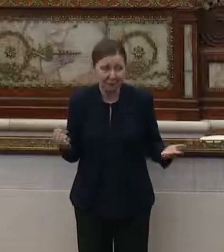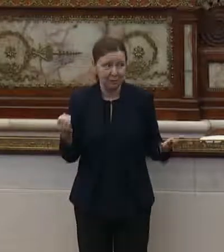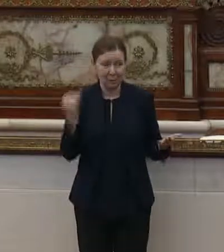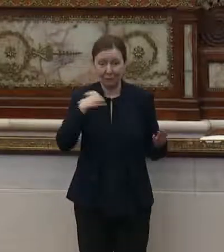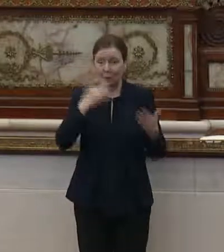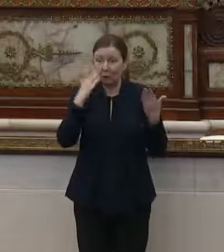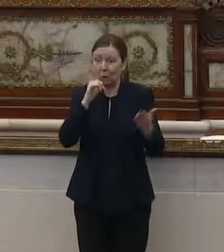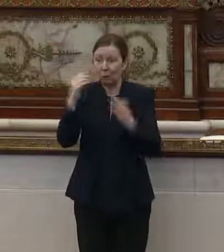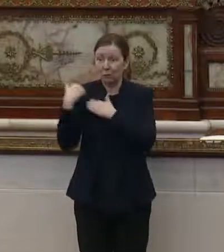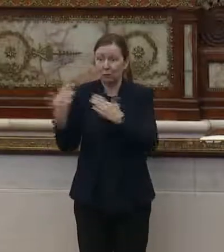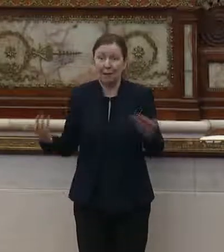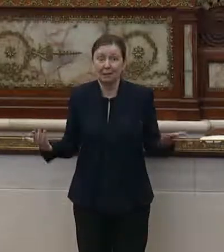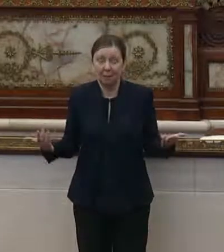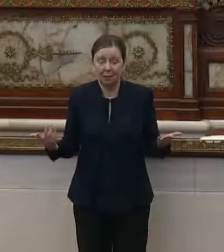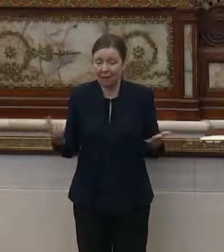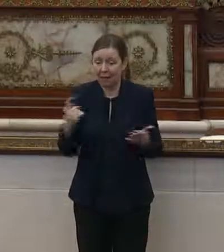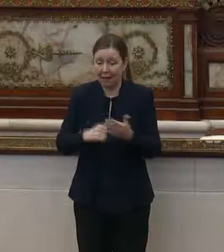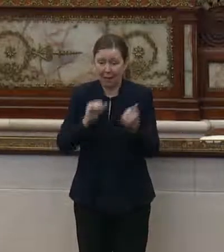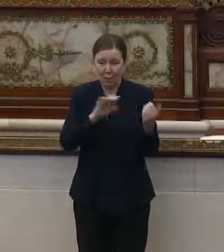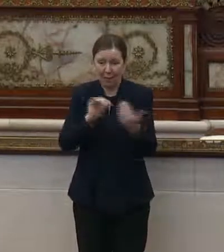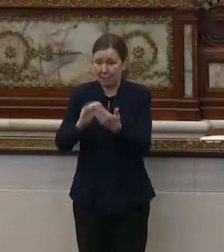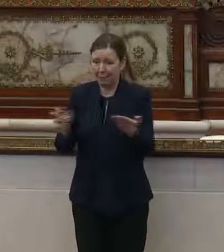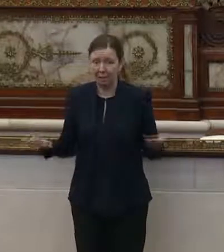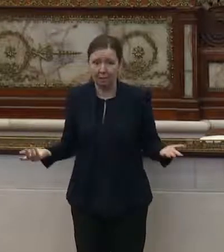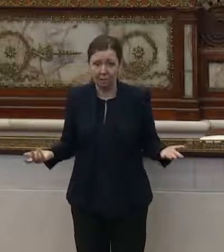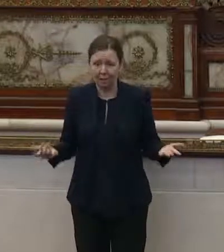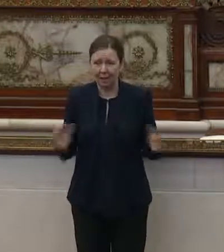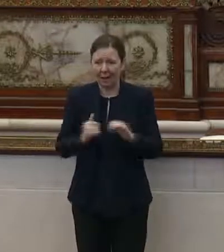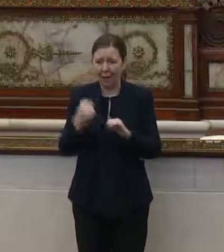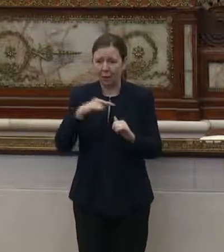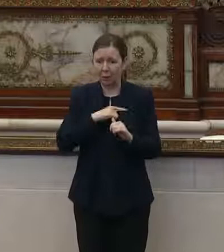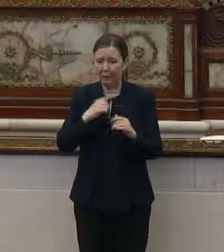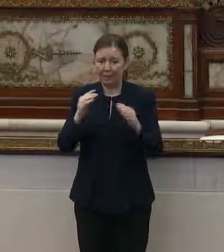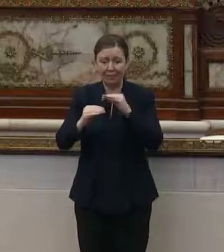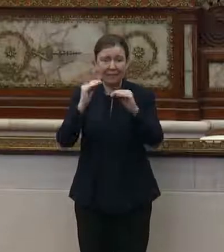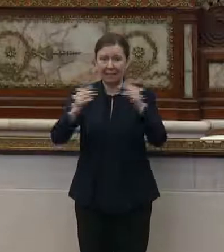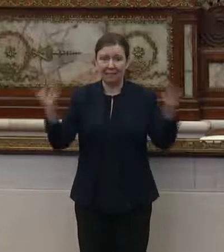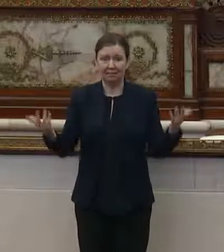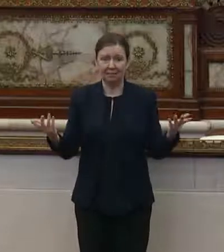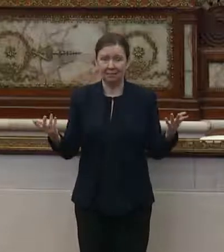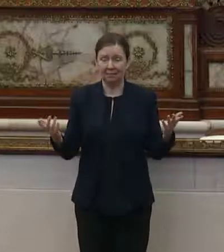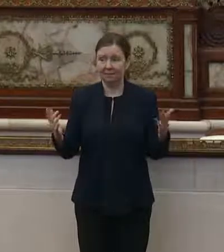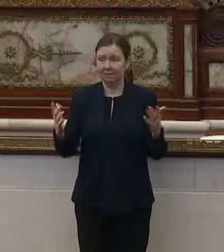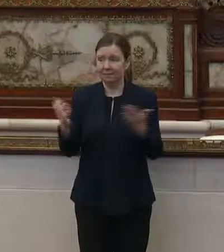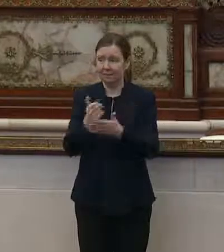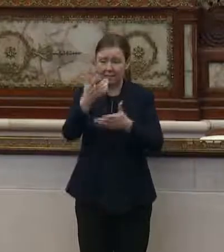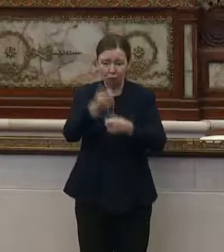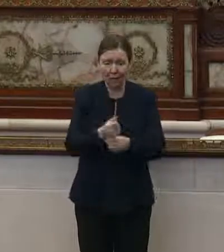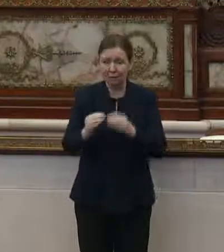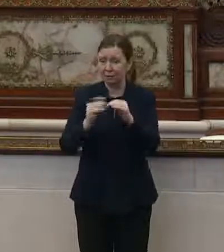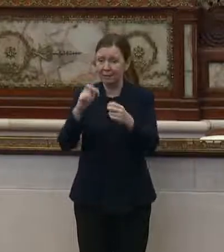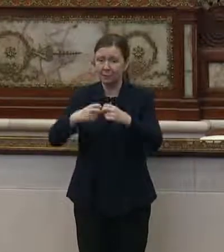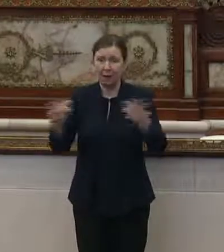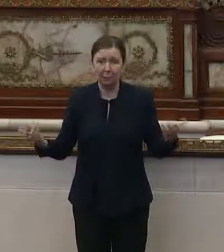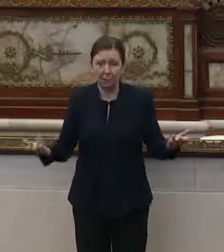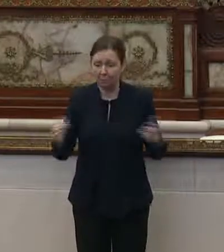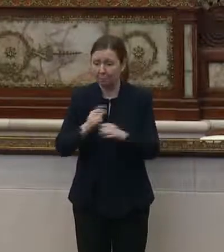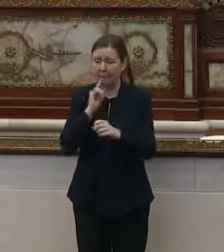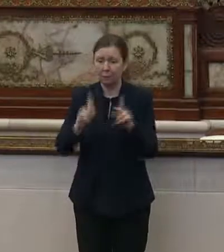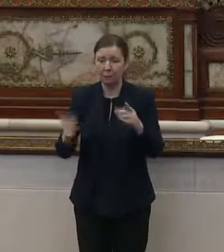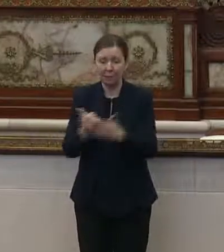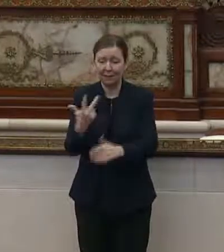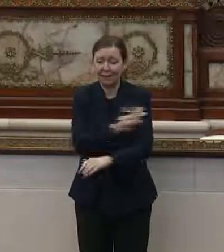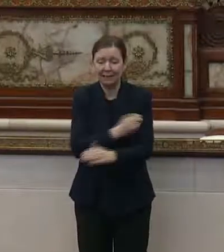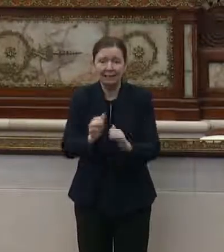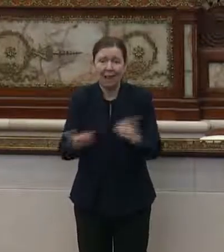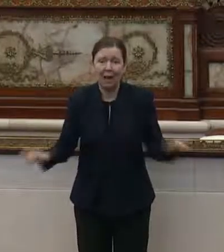don't know who's responsible and what the methodology was, how do we fix it? As you said, regain trust, fix the problem, make sure people are